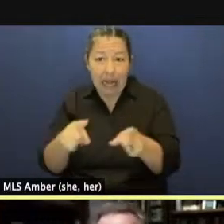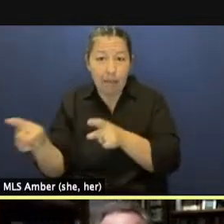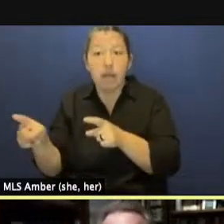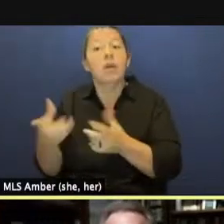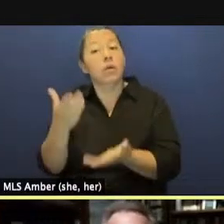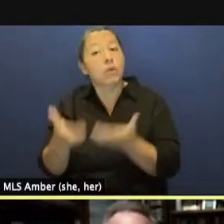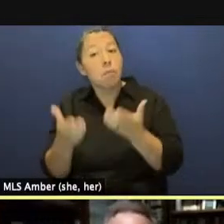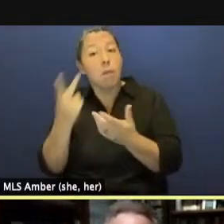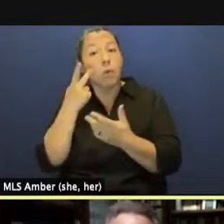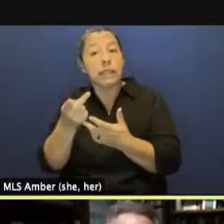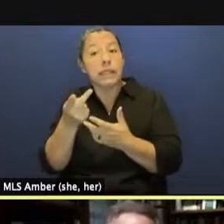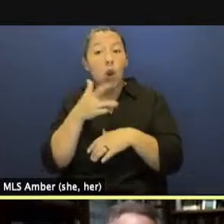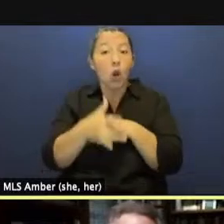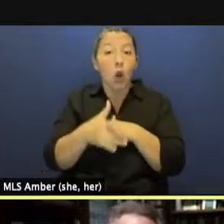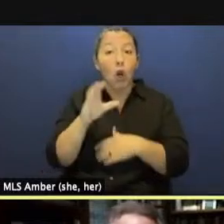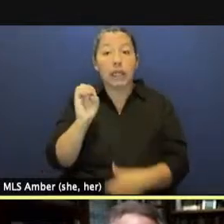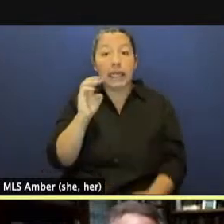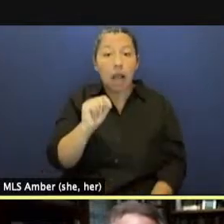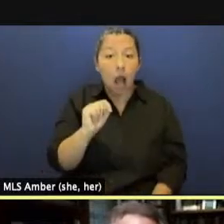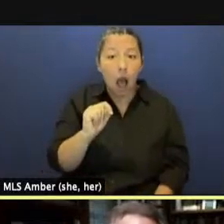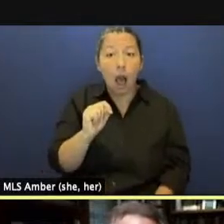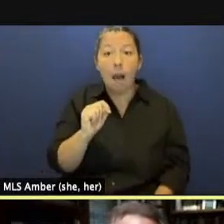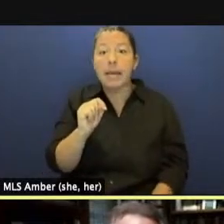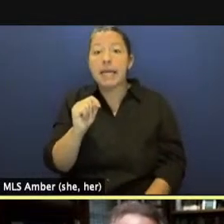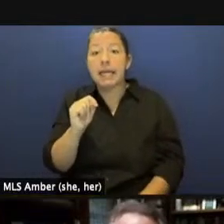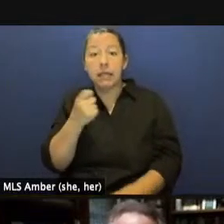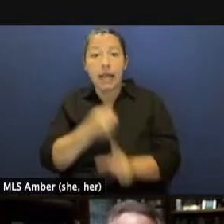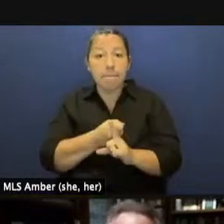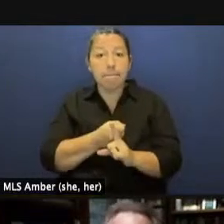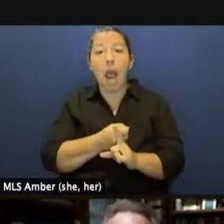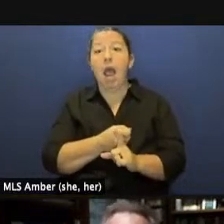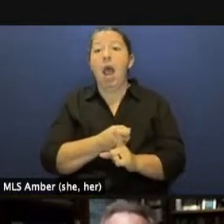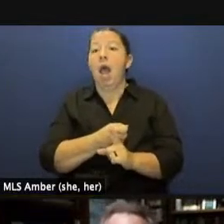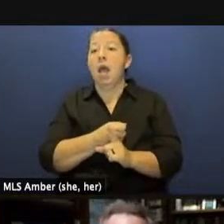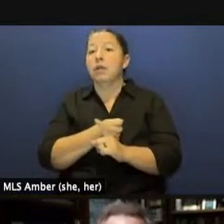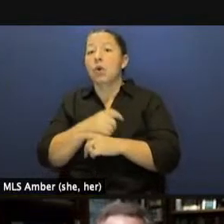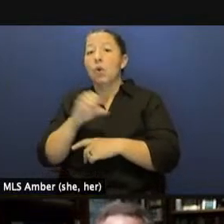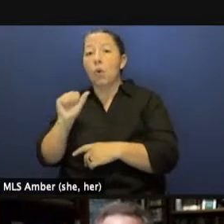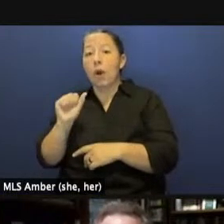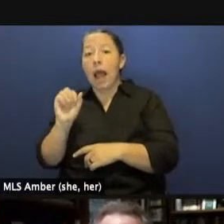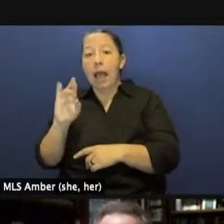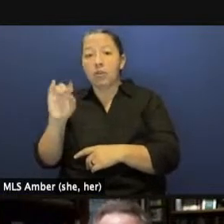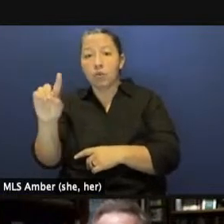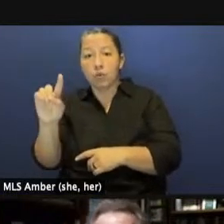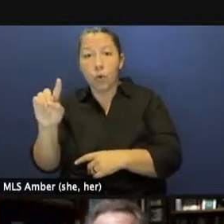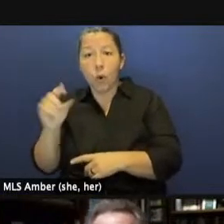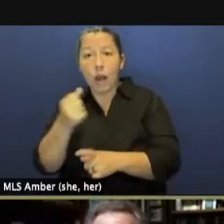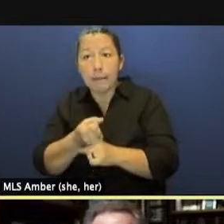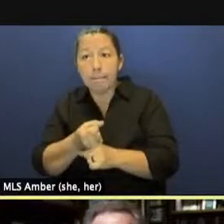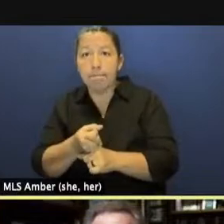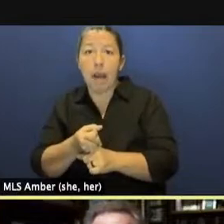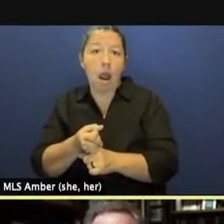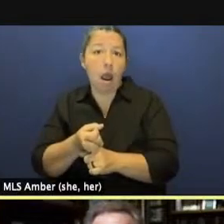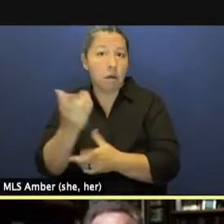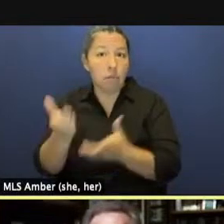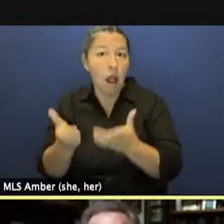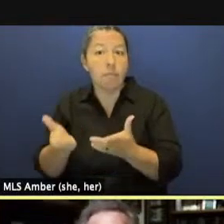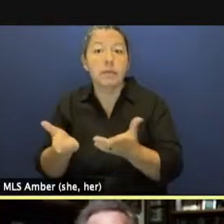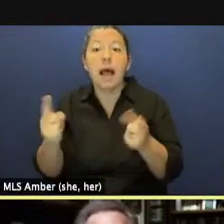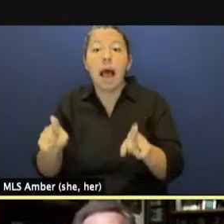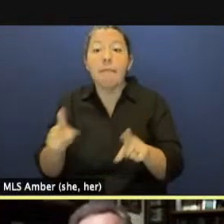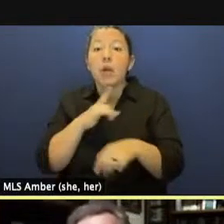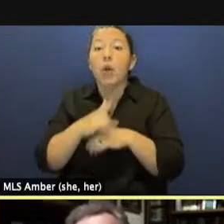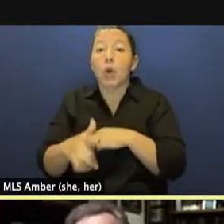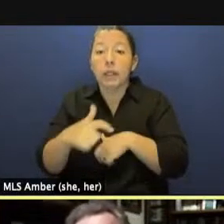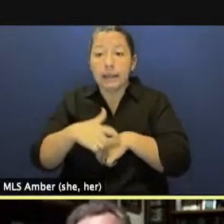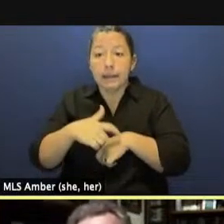comet and asteroidal volatiles that happened in the very early stages of the solar system.